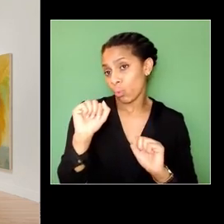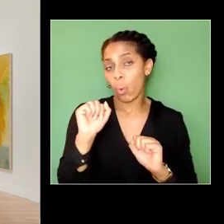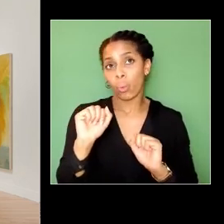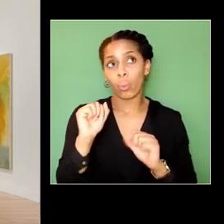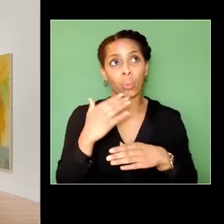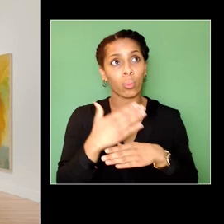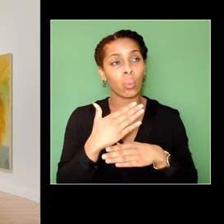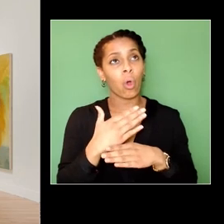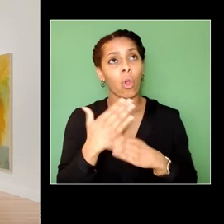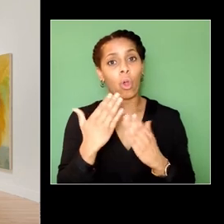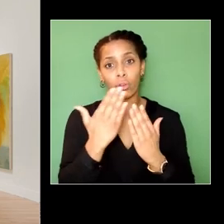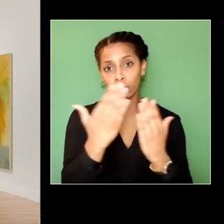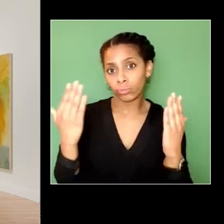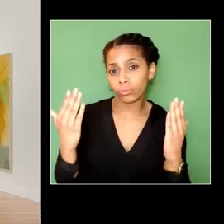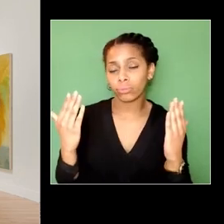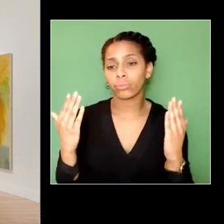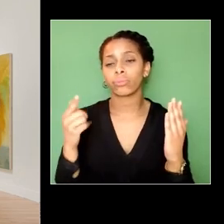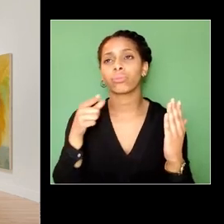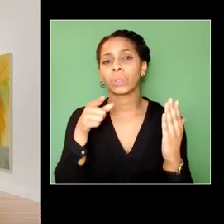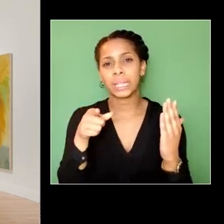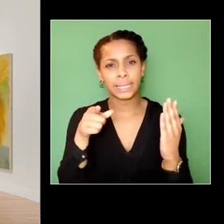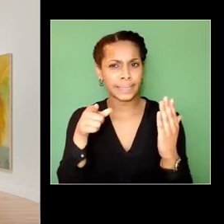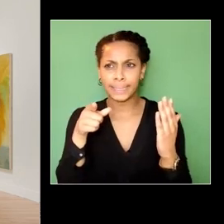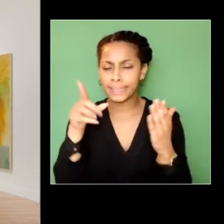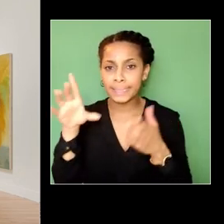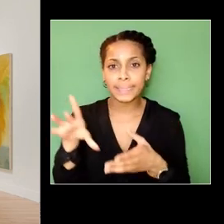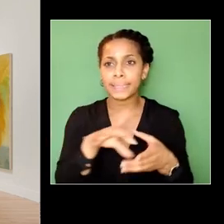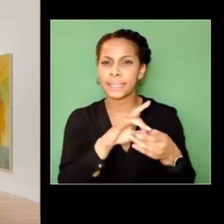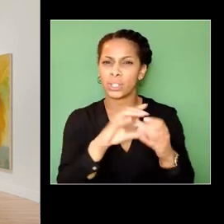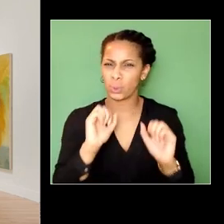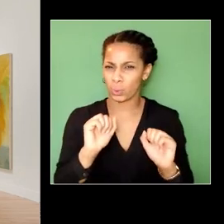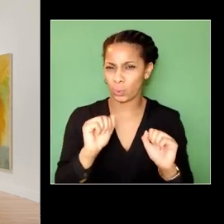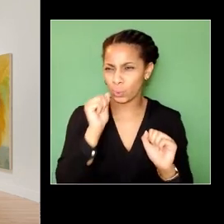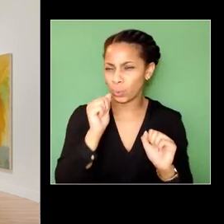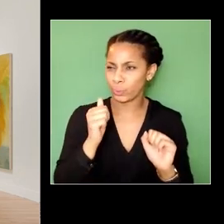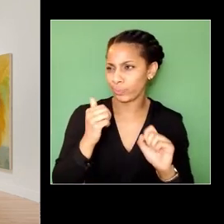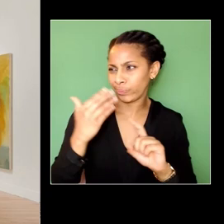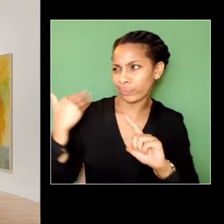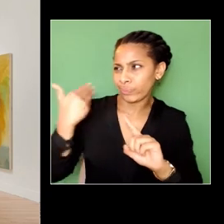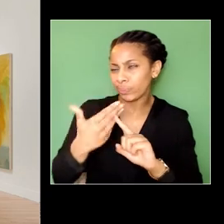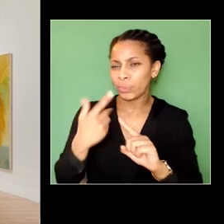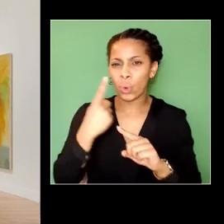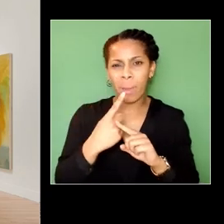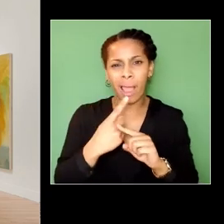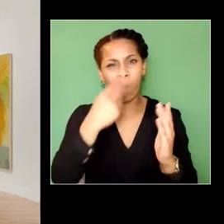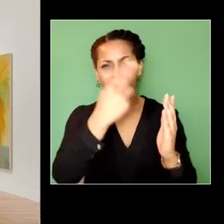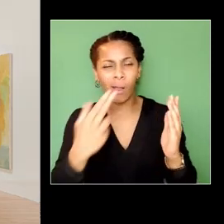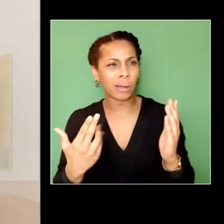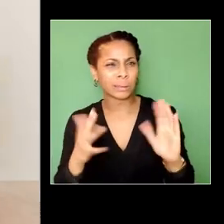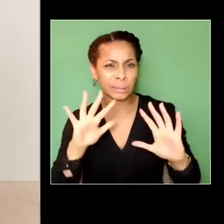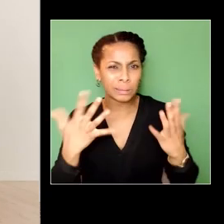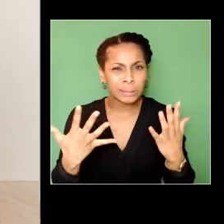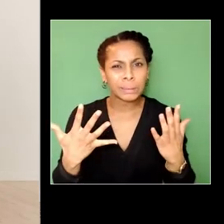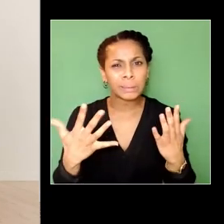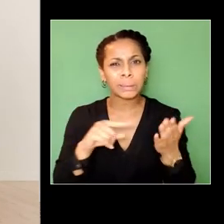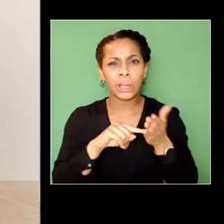work in relation to the larger conversations art historically about representation, mm-hmm. right? And how your